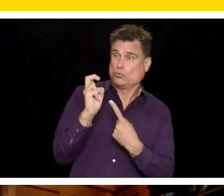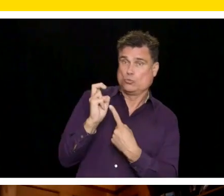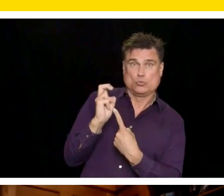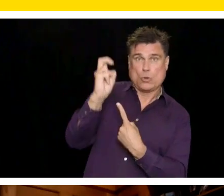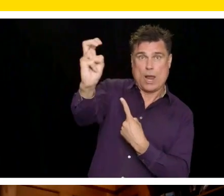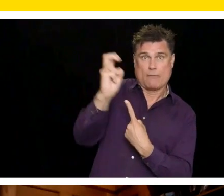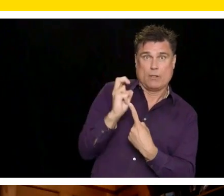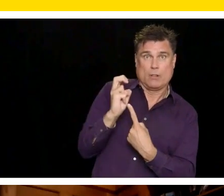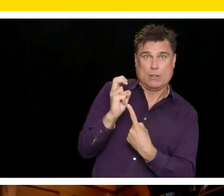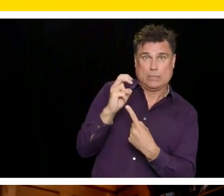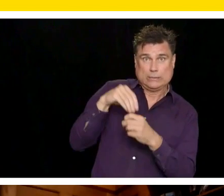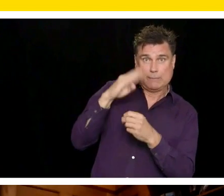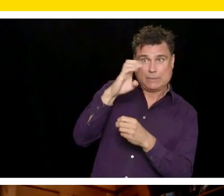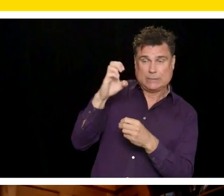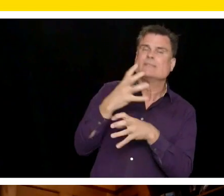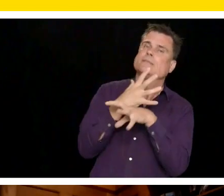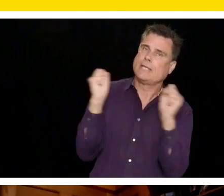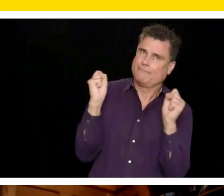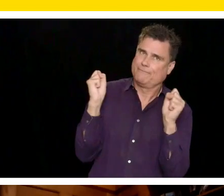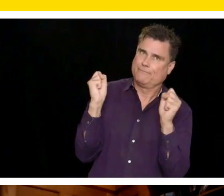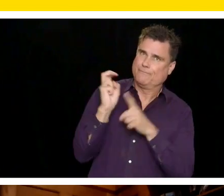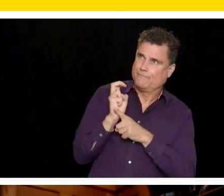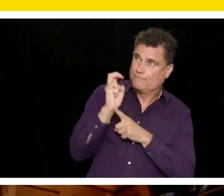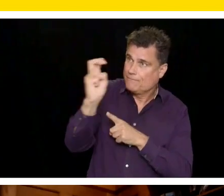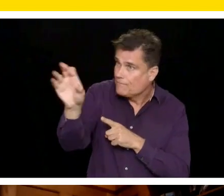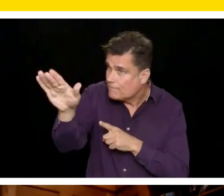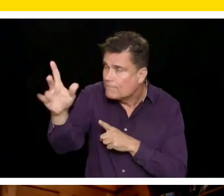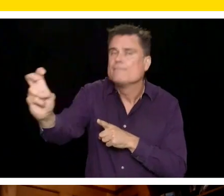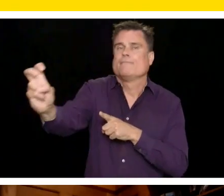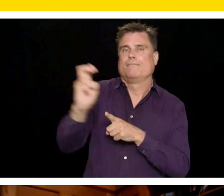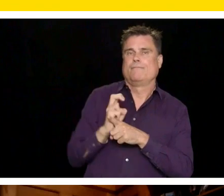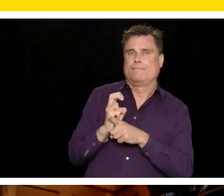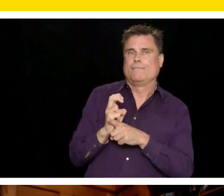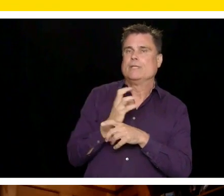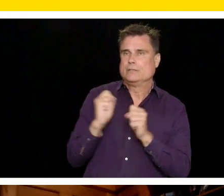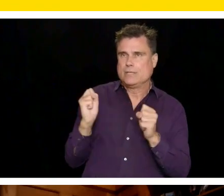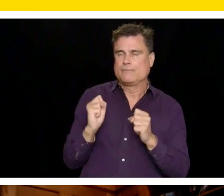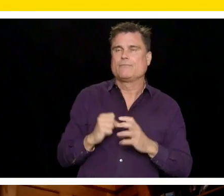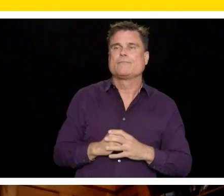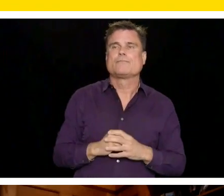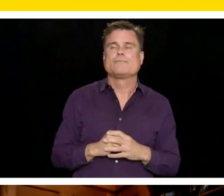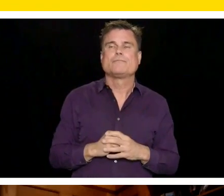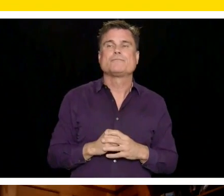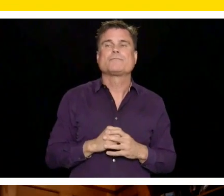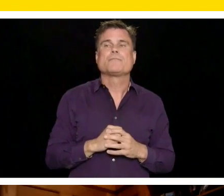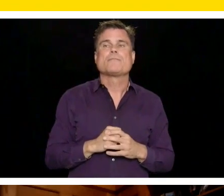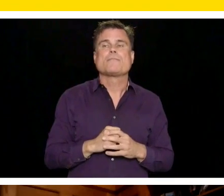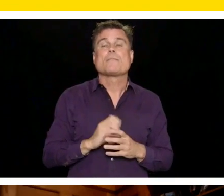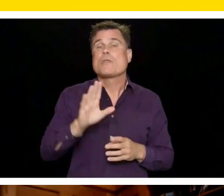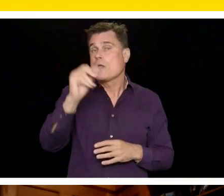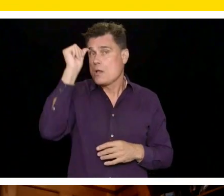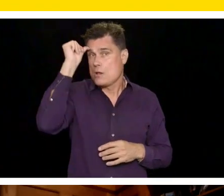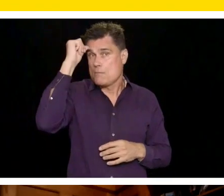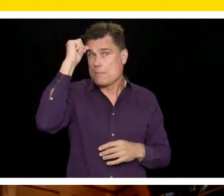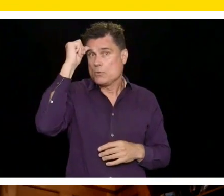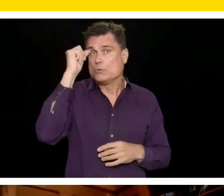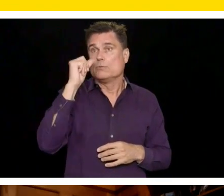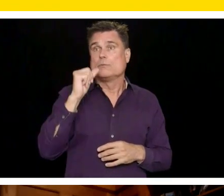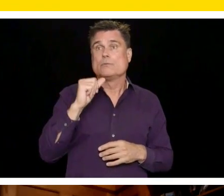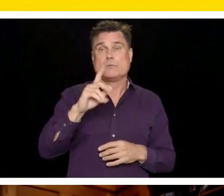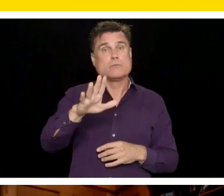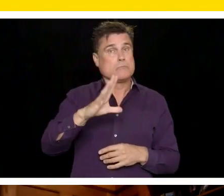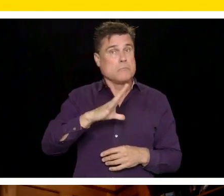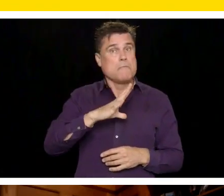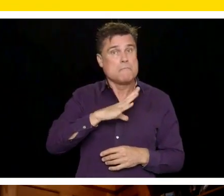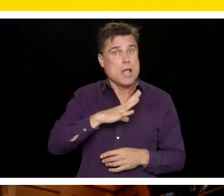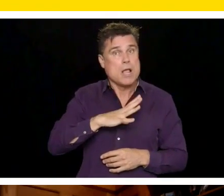safely. And if you want to take a vacation, remember, vacation safely. We don't want to be spreading